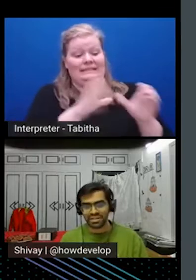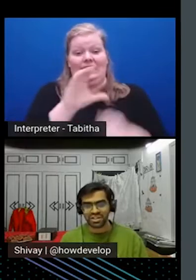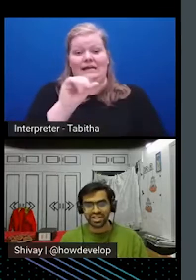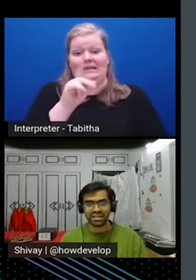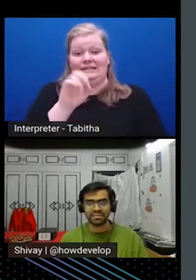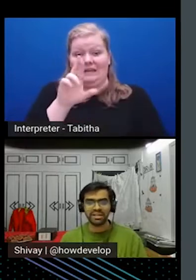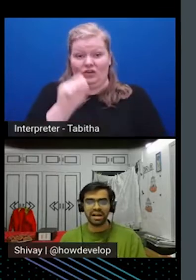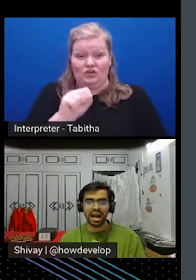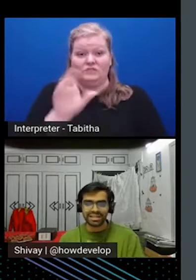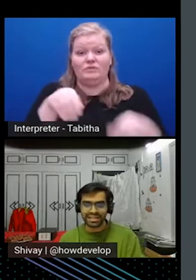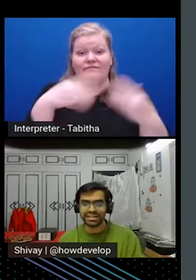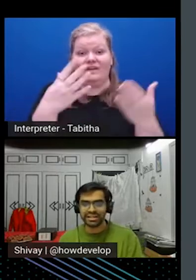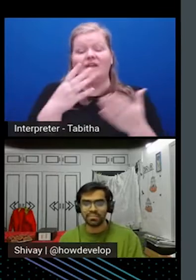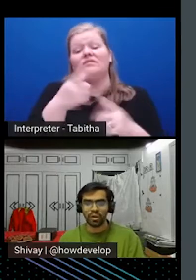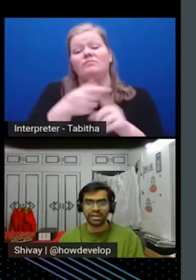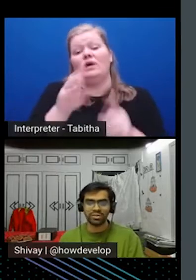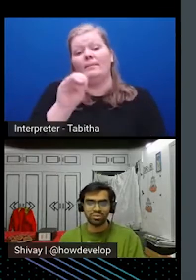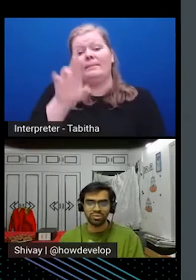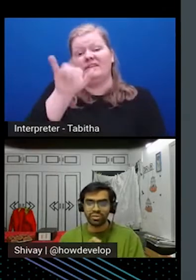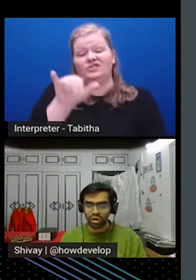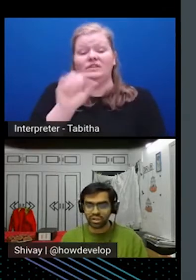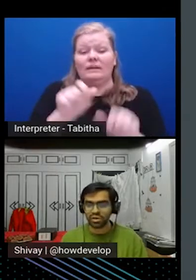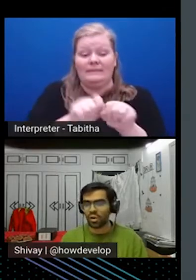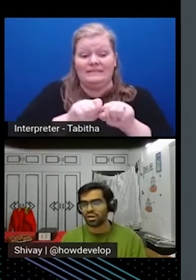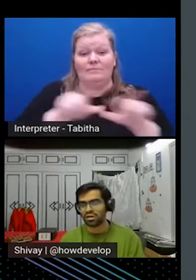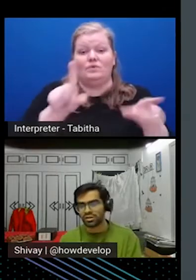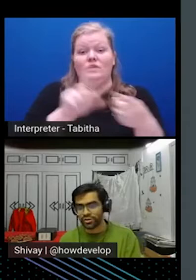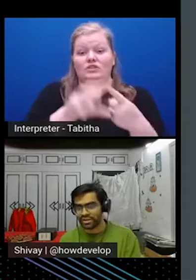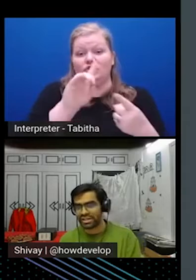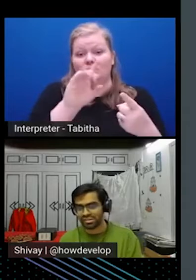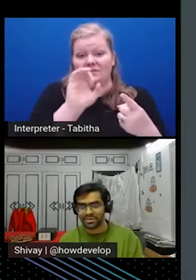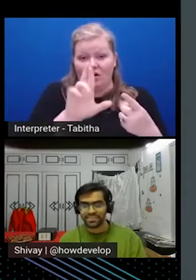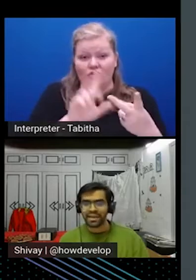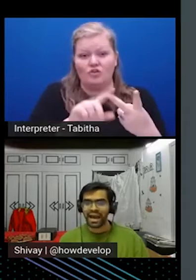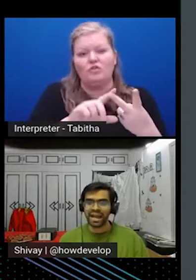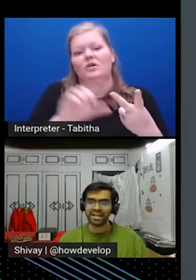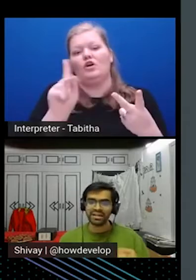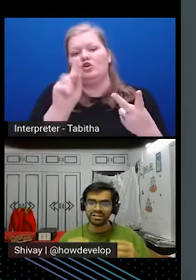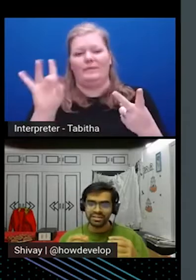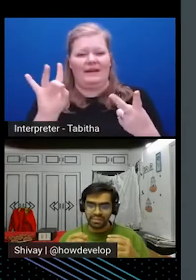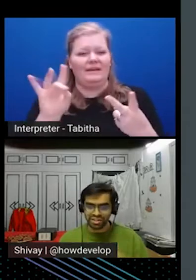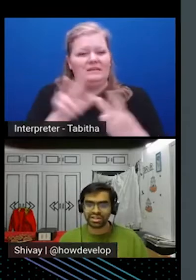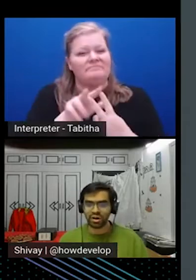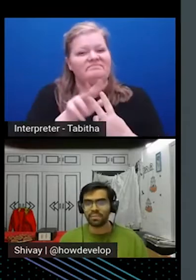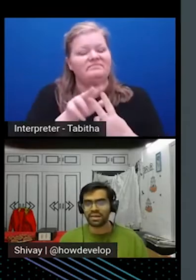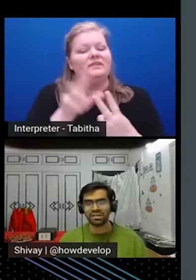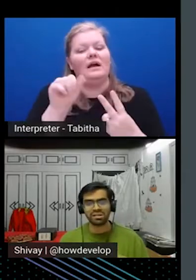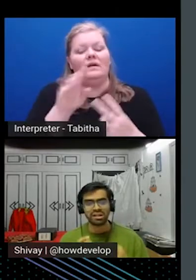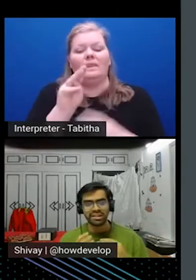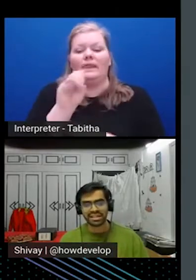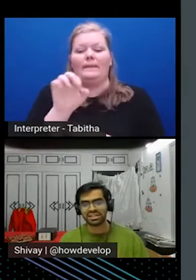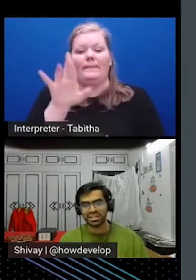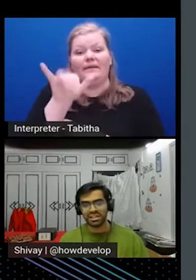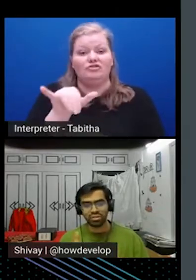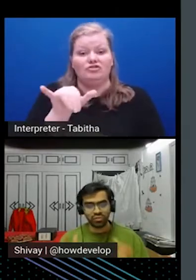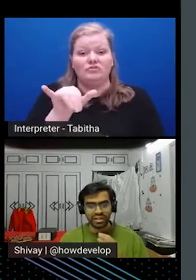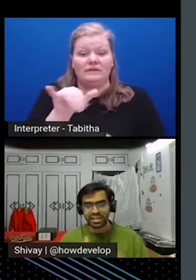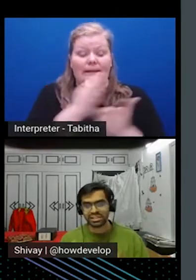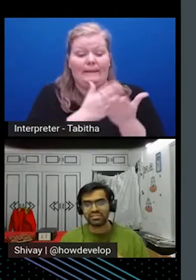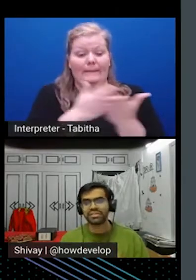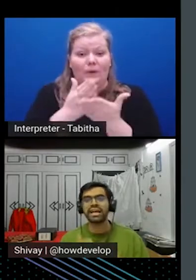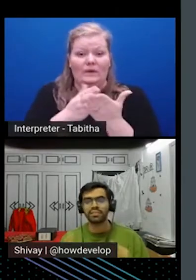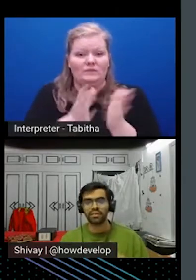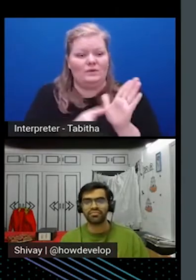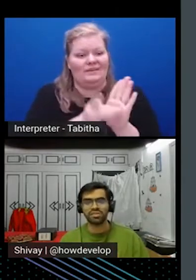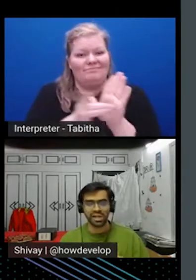provided by Meshery can be either deployed to Docker or Kubernetes. And the Meshery components connect to one